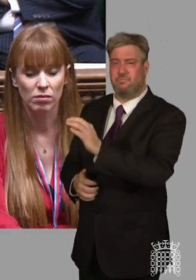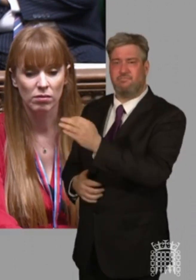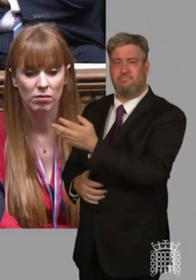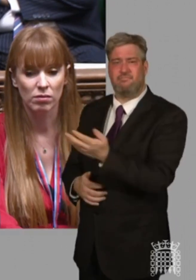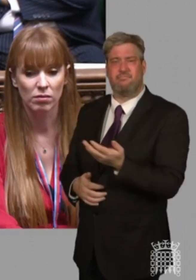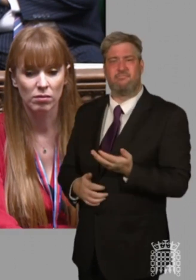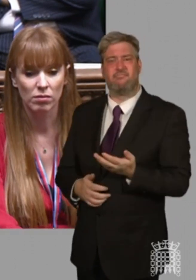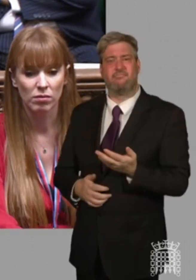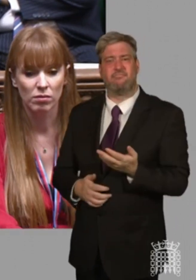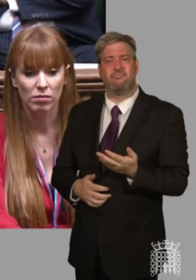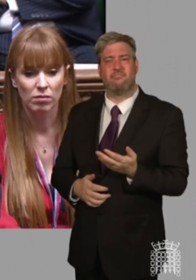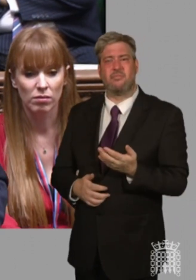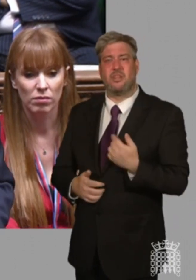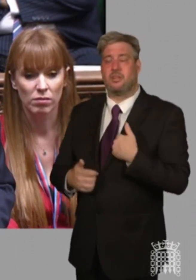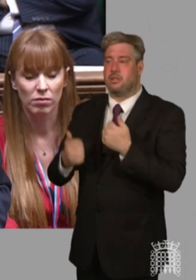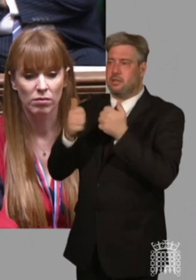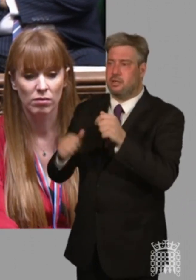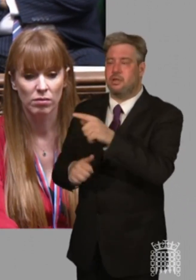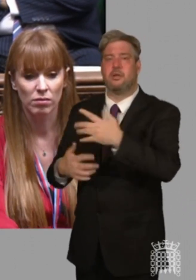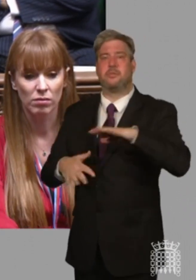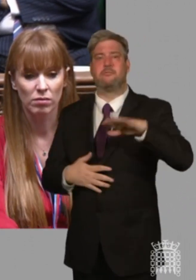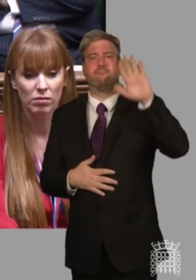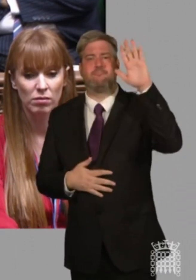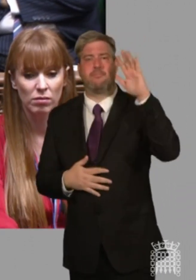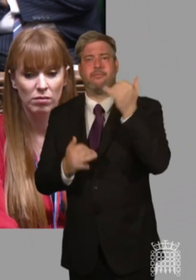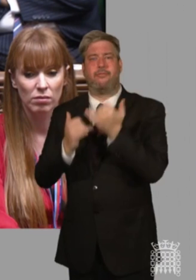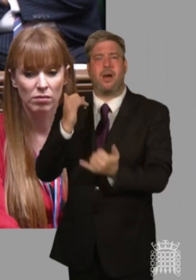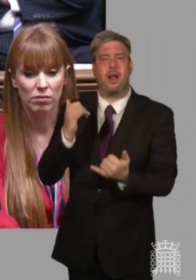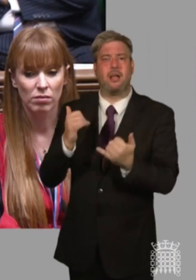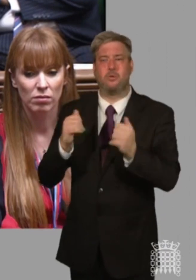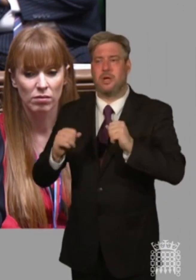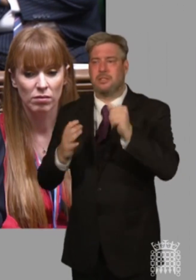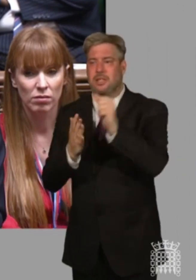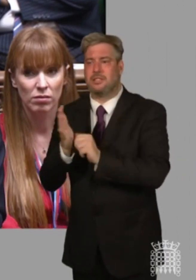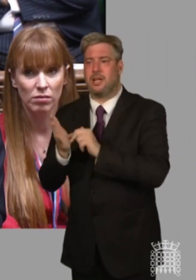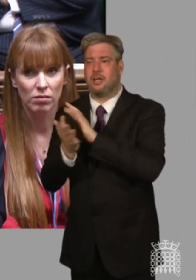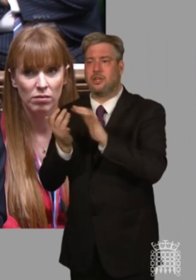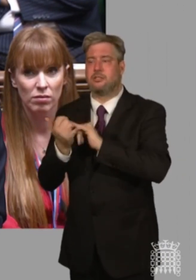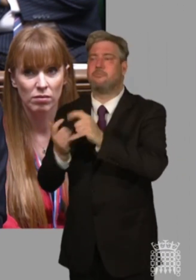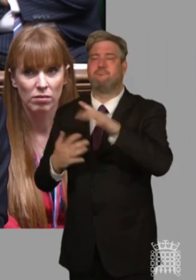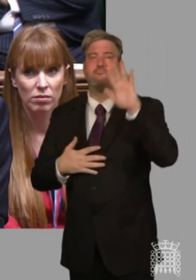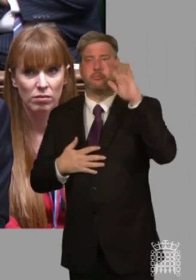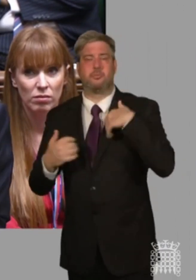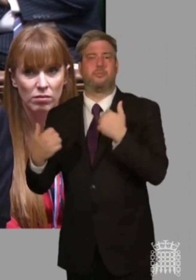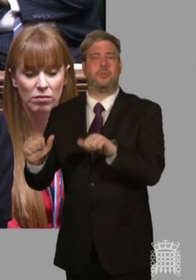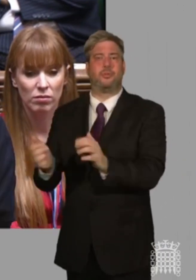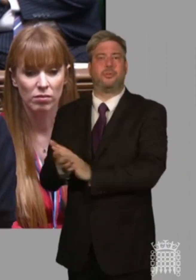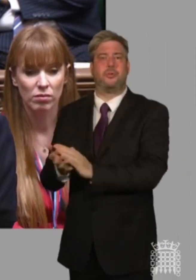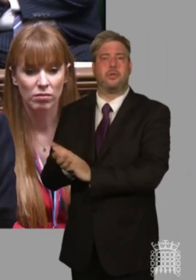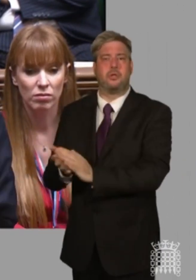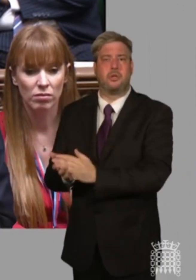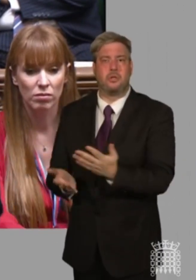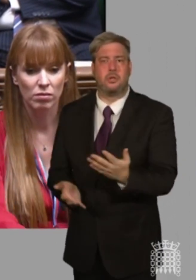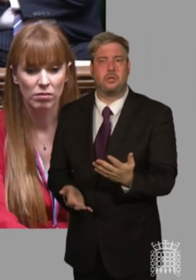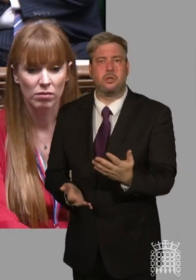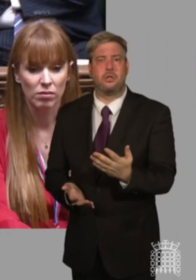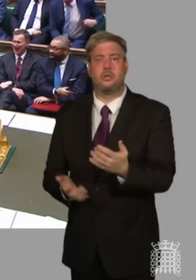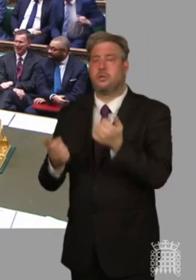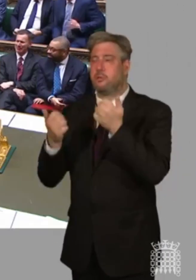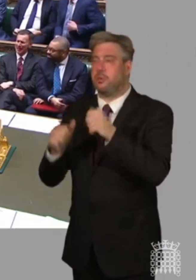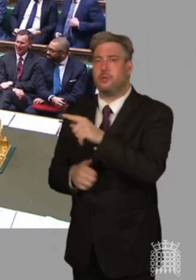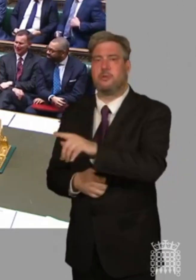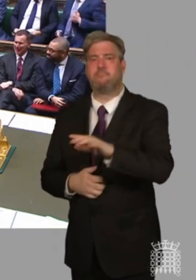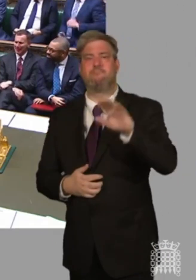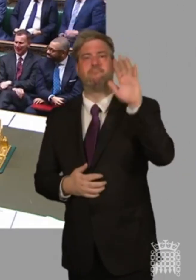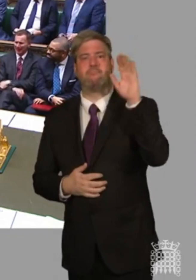plan. After 14 years of Tory government, what exactly does he think the NHS dentistry is recovering from?